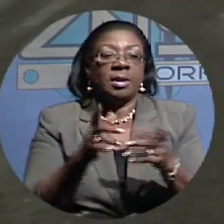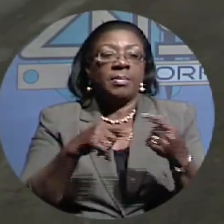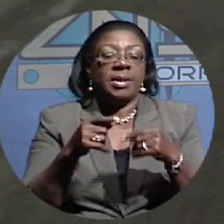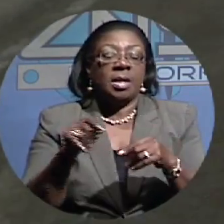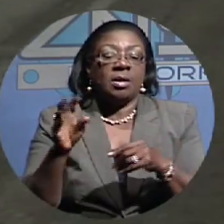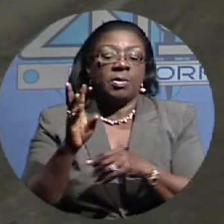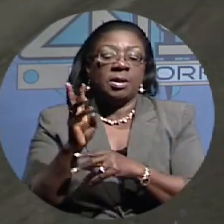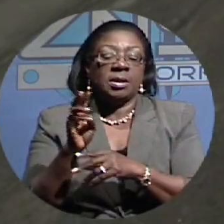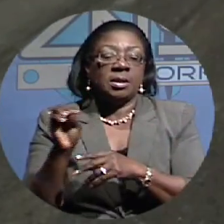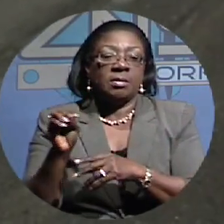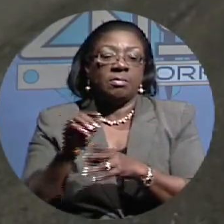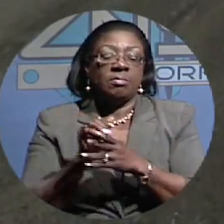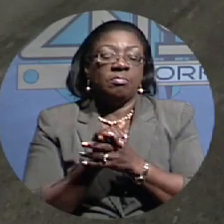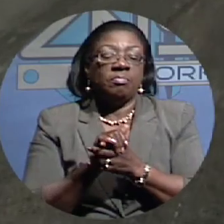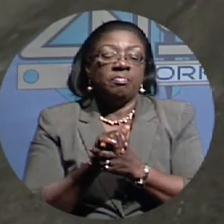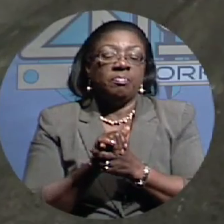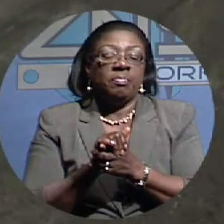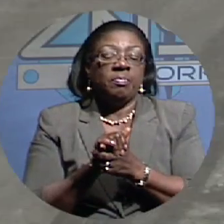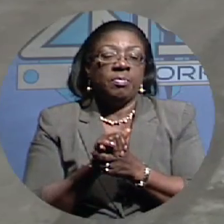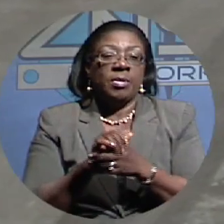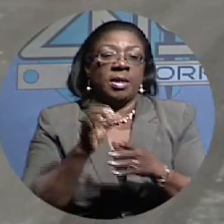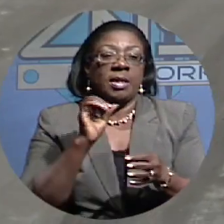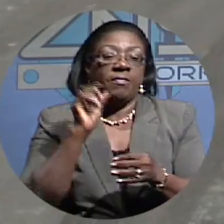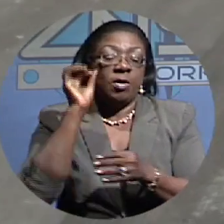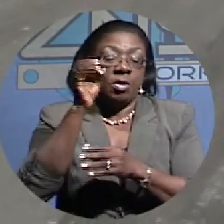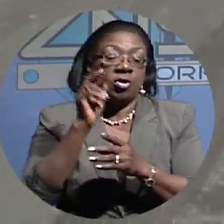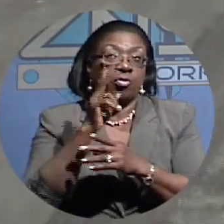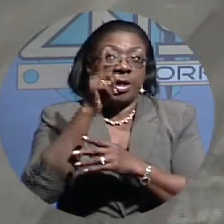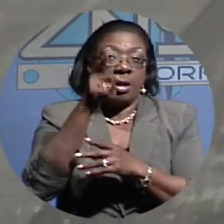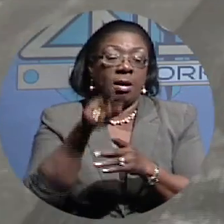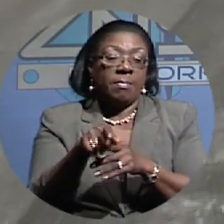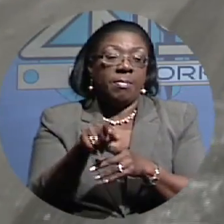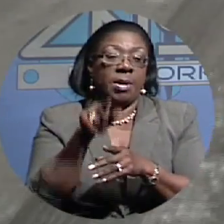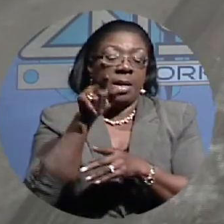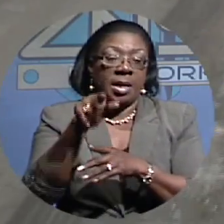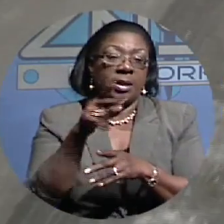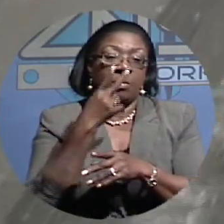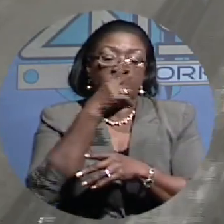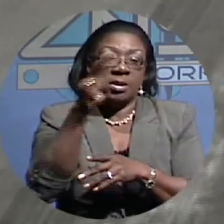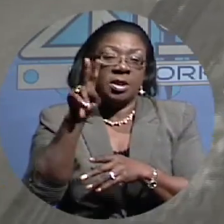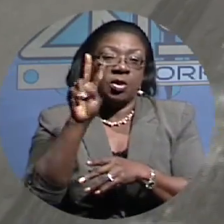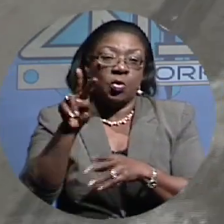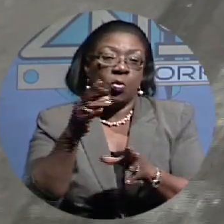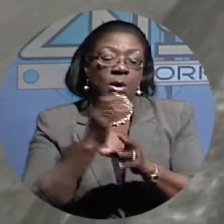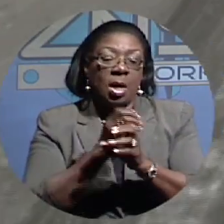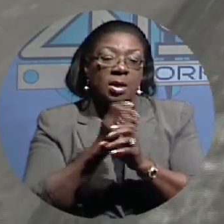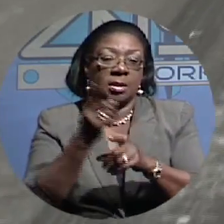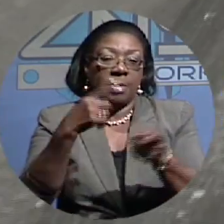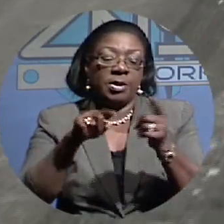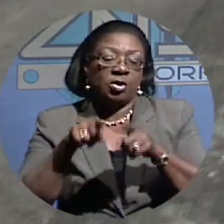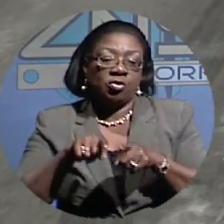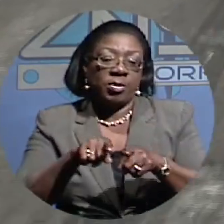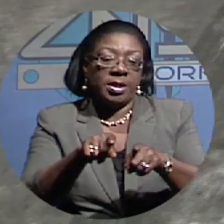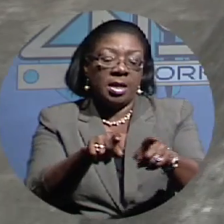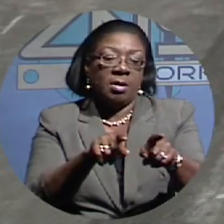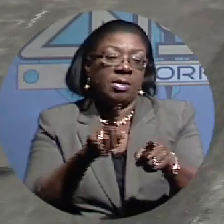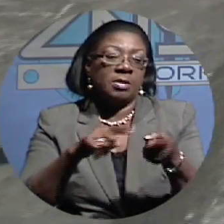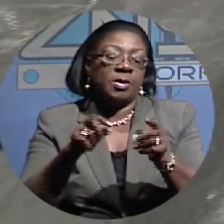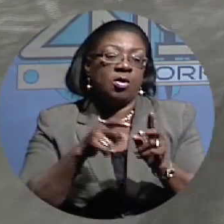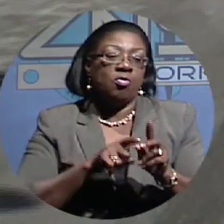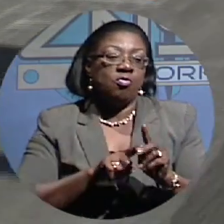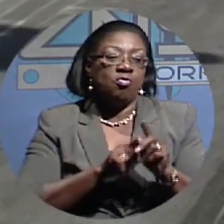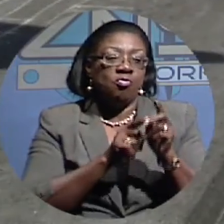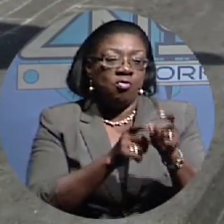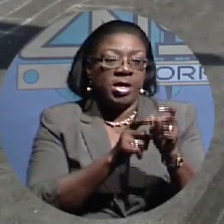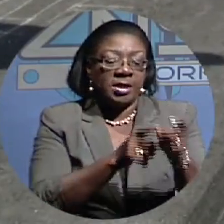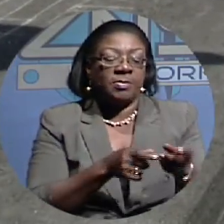the 660-foot mark. If you look straight up, ahead, that's where you'll see two cars coming straight down. That's where the race starts. Where we